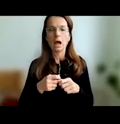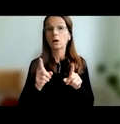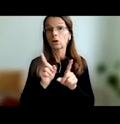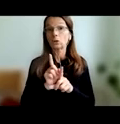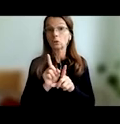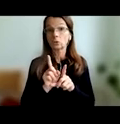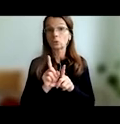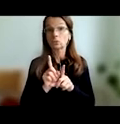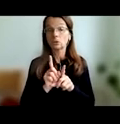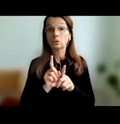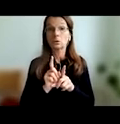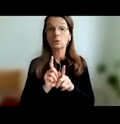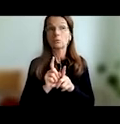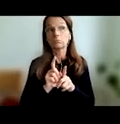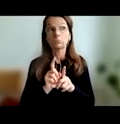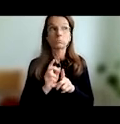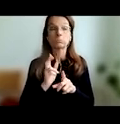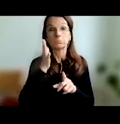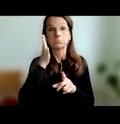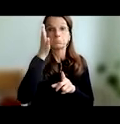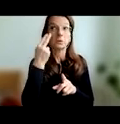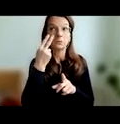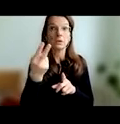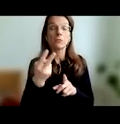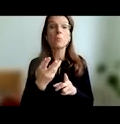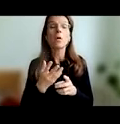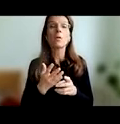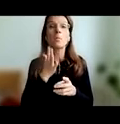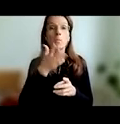governance structure. It is